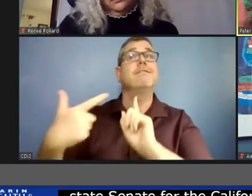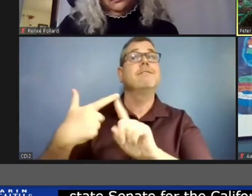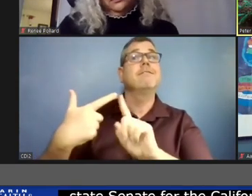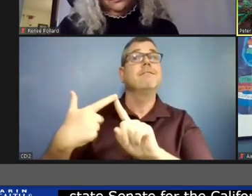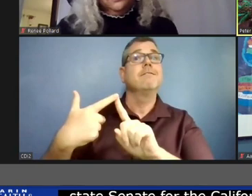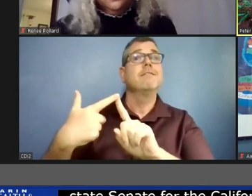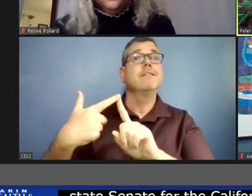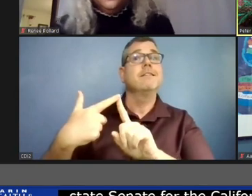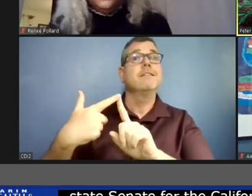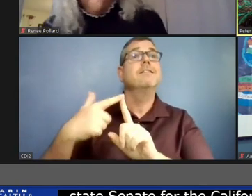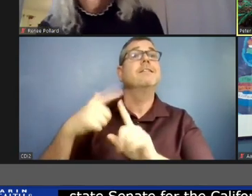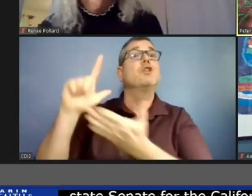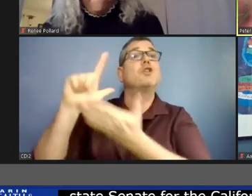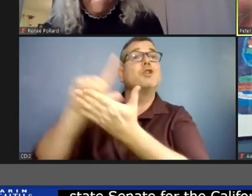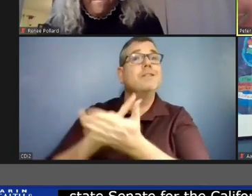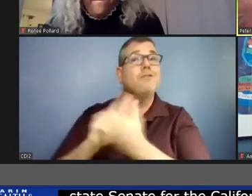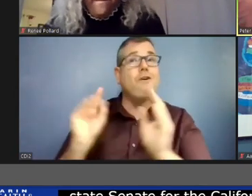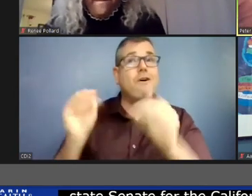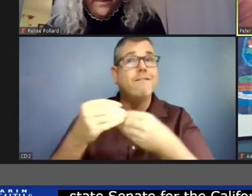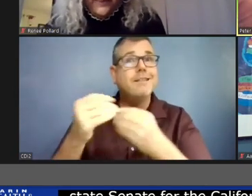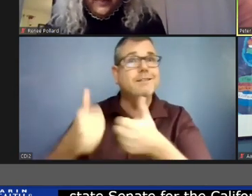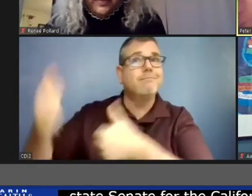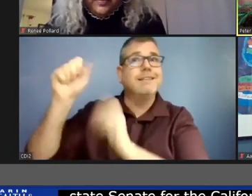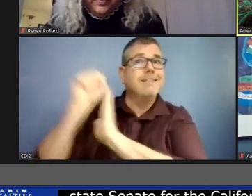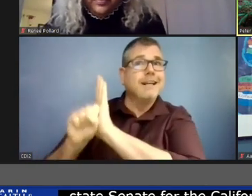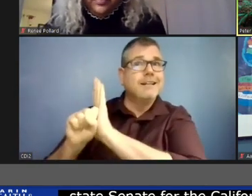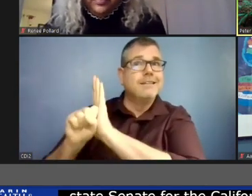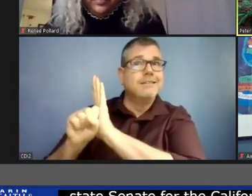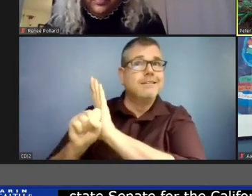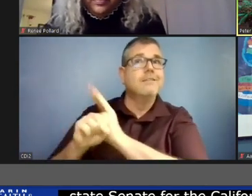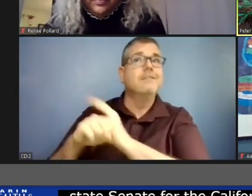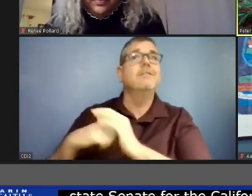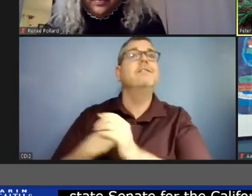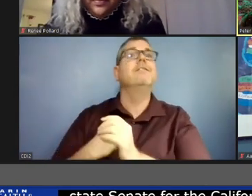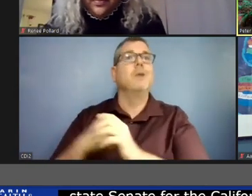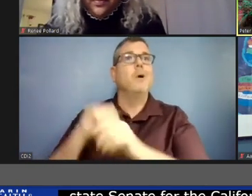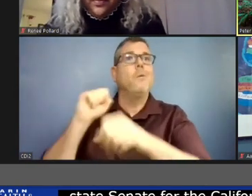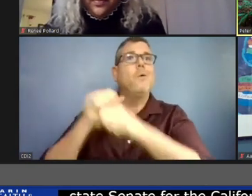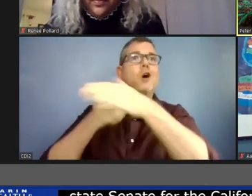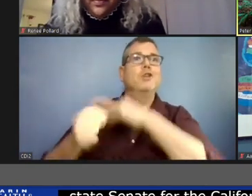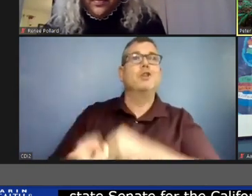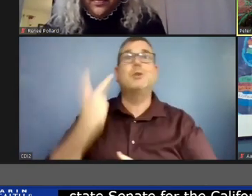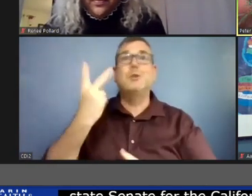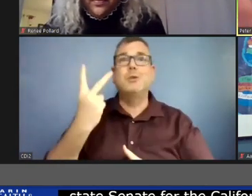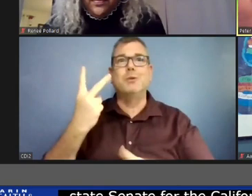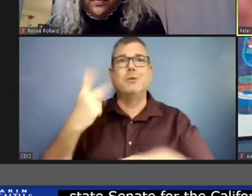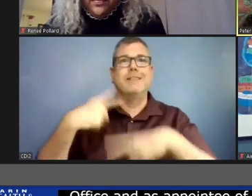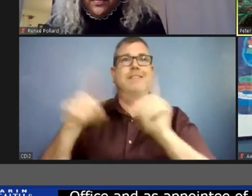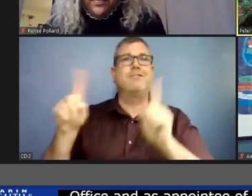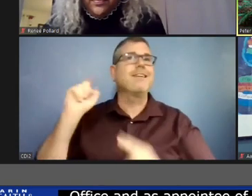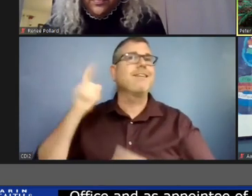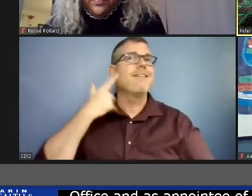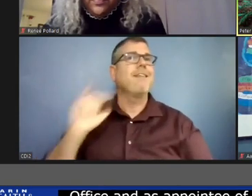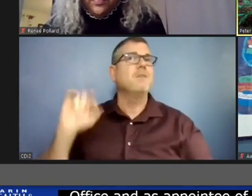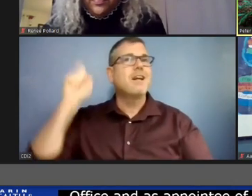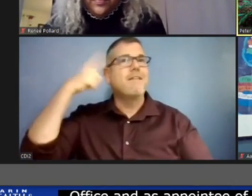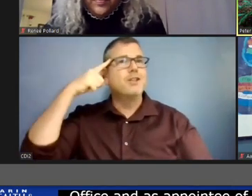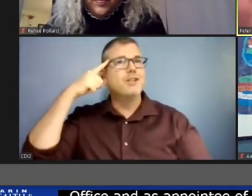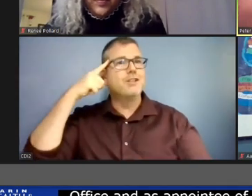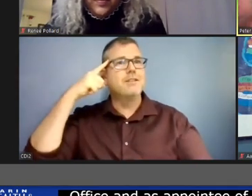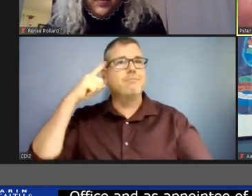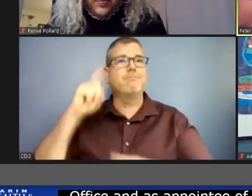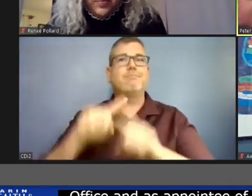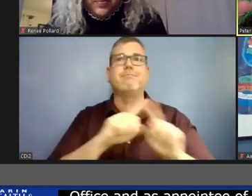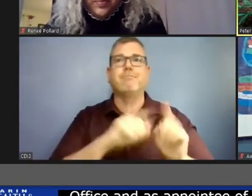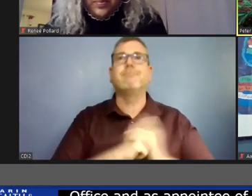governors. He is currently carrying out the council's goals of housing, employment, and safety. Last year, the